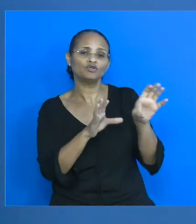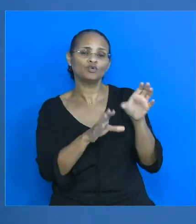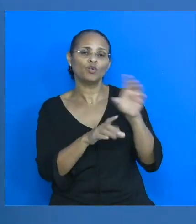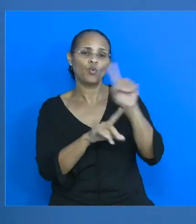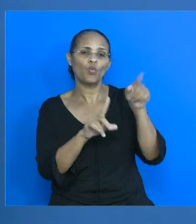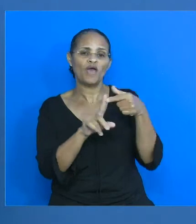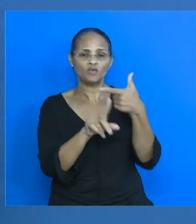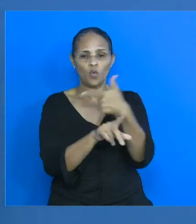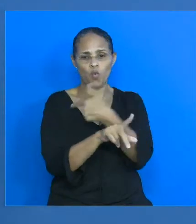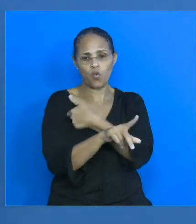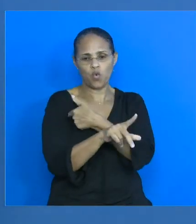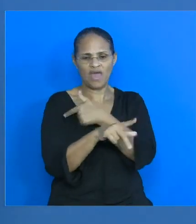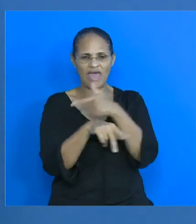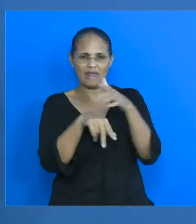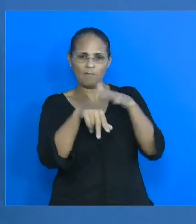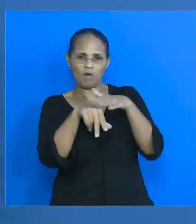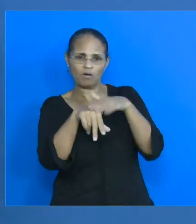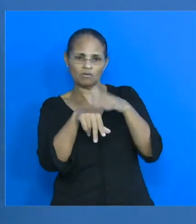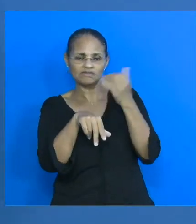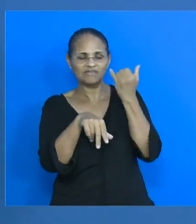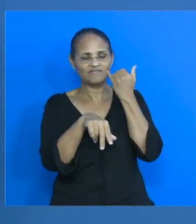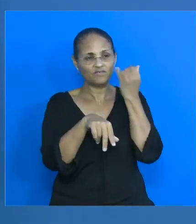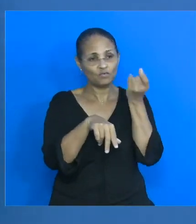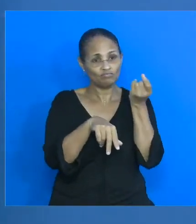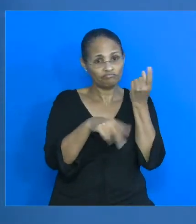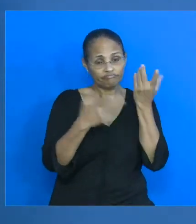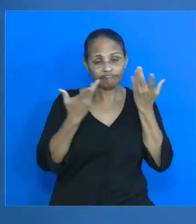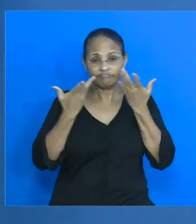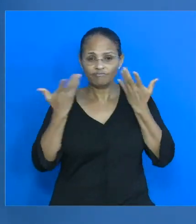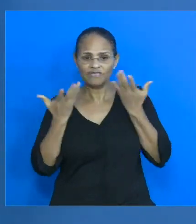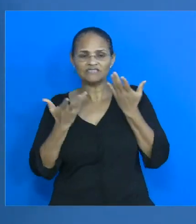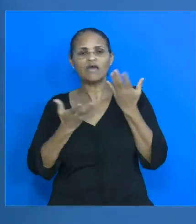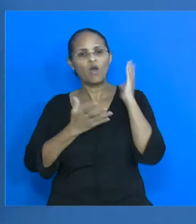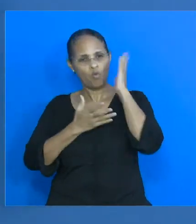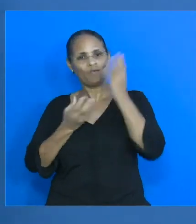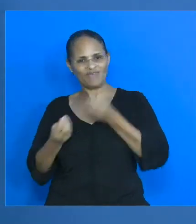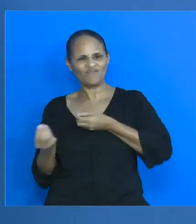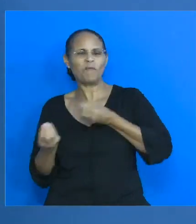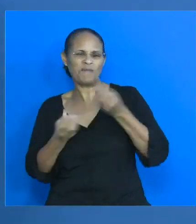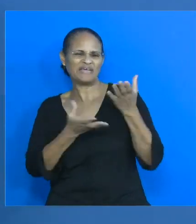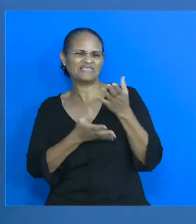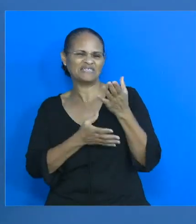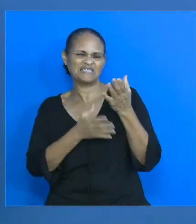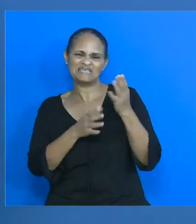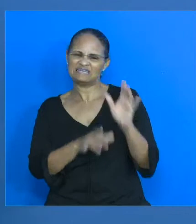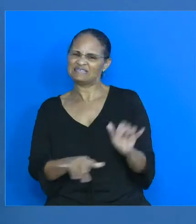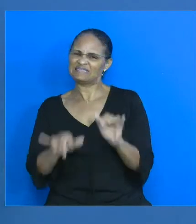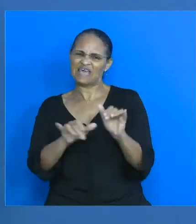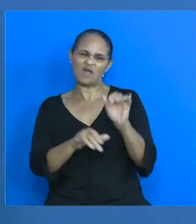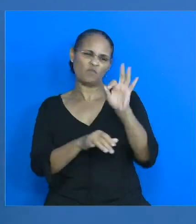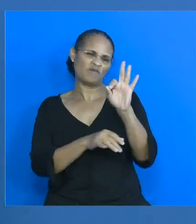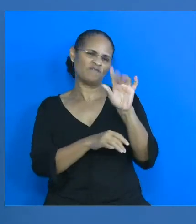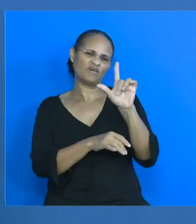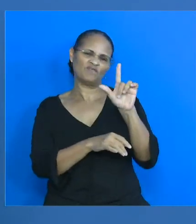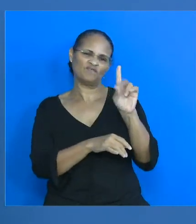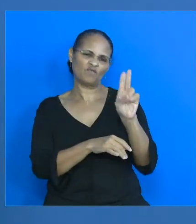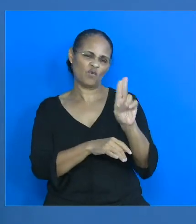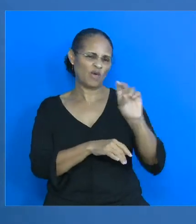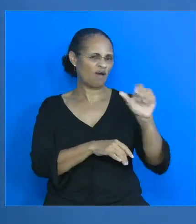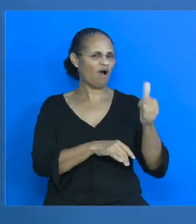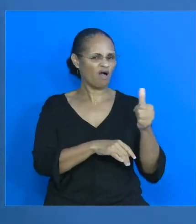any precautions and things like that so the island can know? Well, there will be information out there, just like we do with respect to the flu and other types of